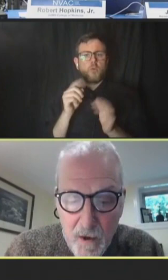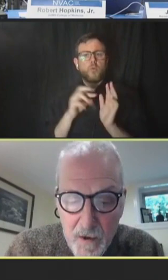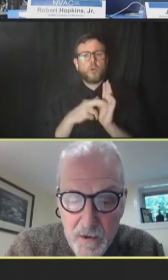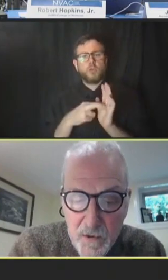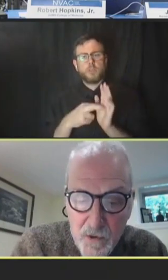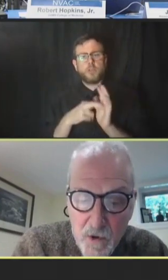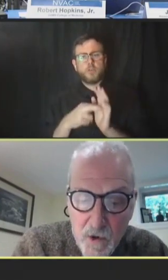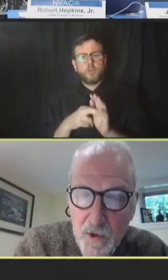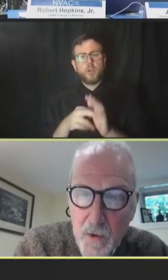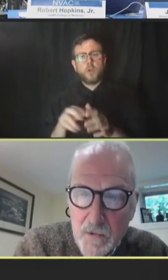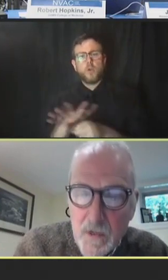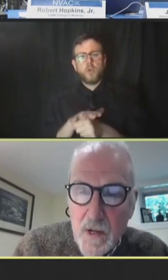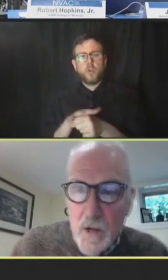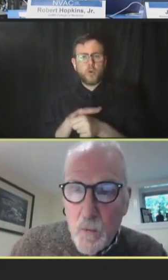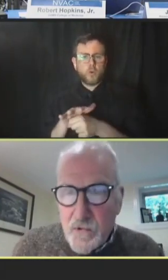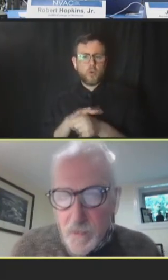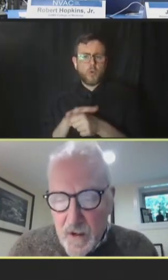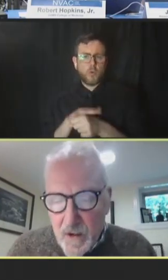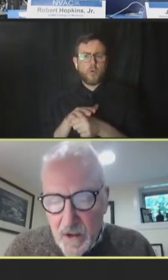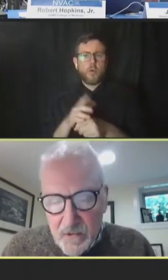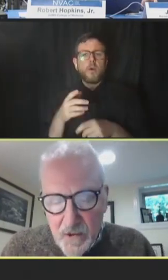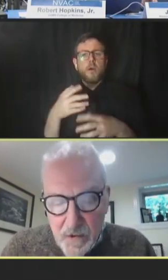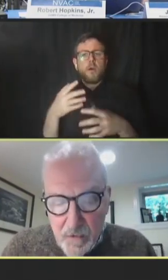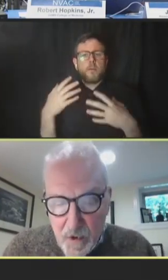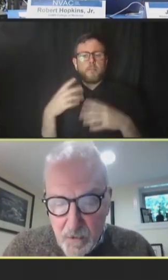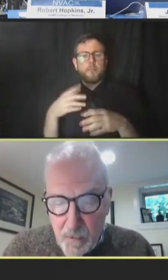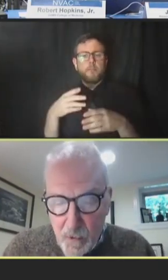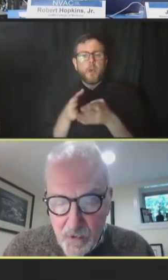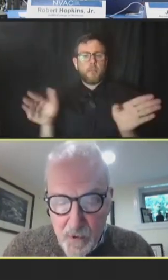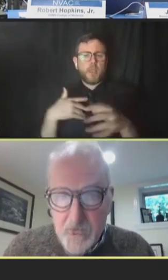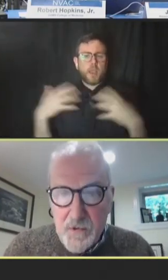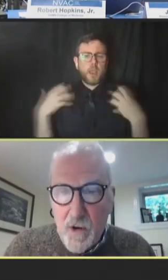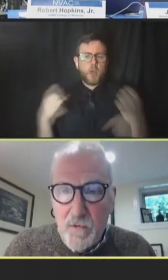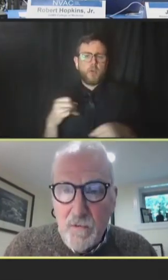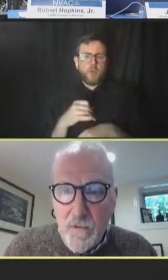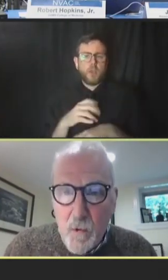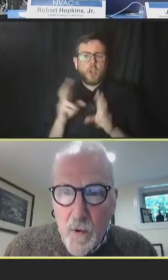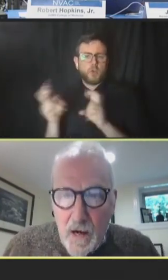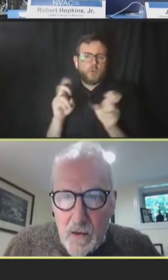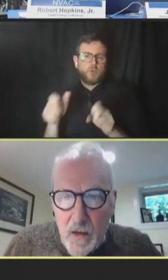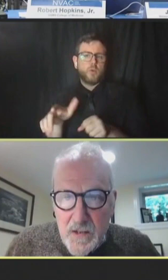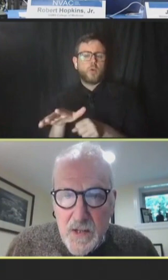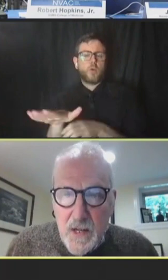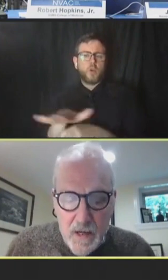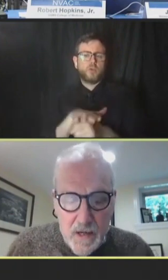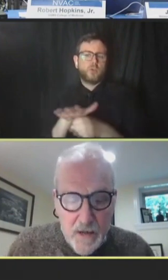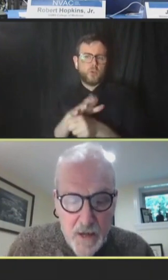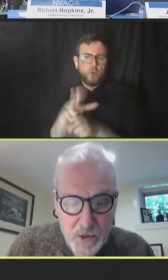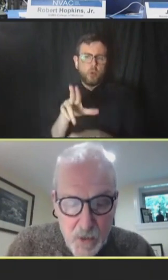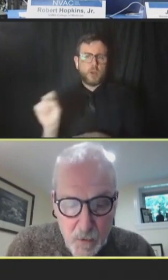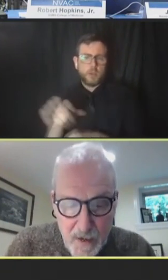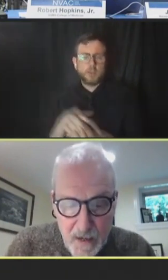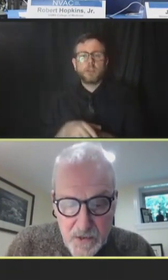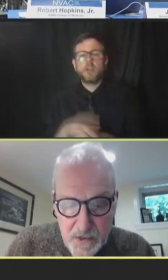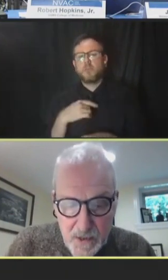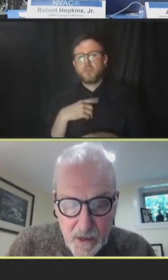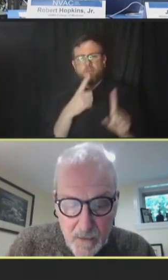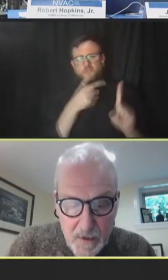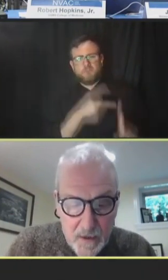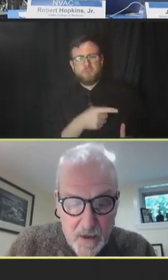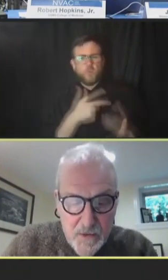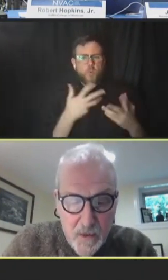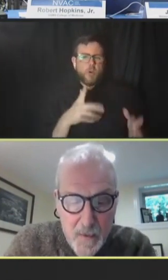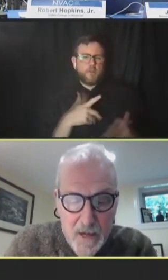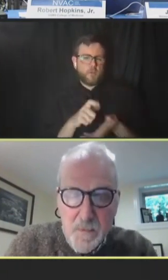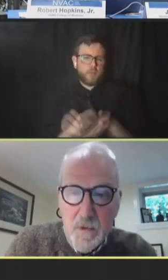public health agencies across the U.S. We submitted an extensive written report, so I'll just offer a few quick highlights. NACHO remains